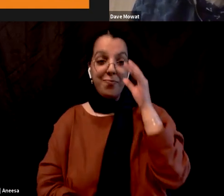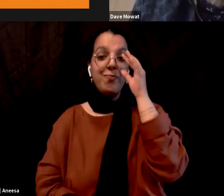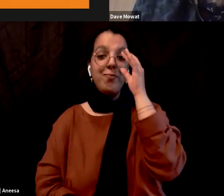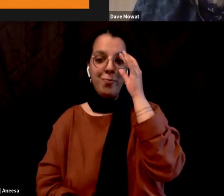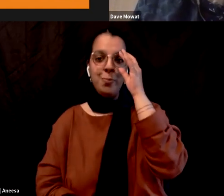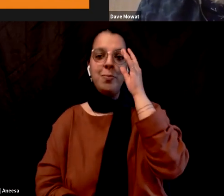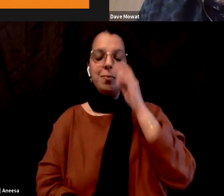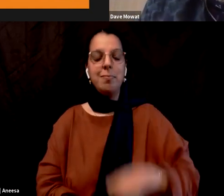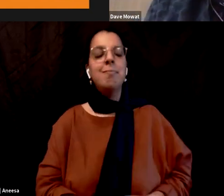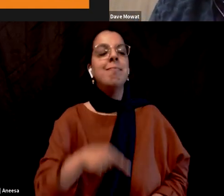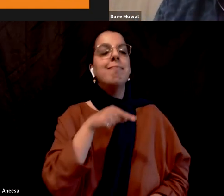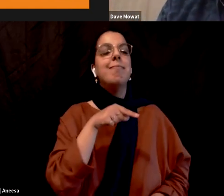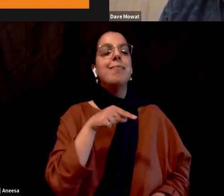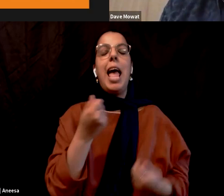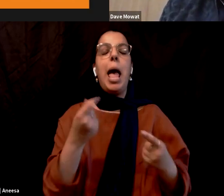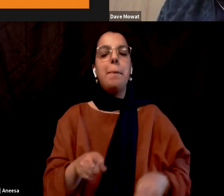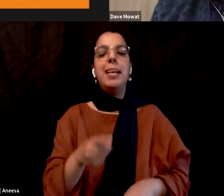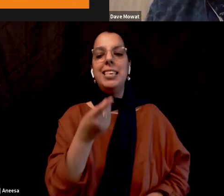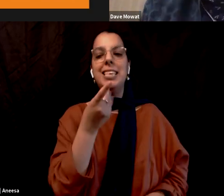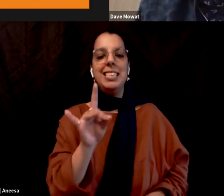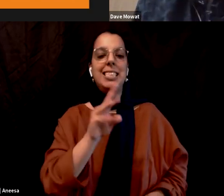stop the encroachment.